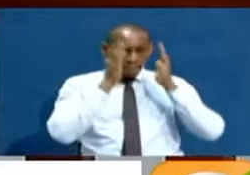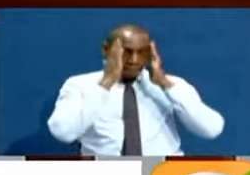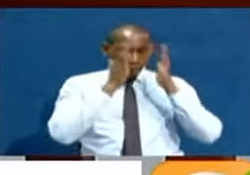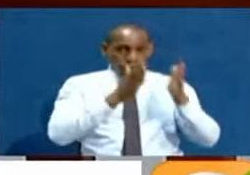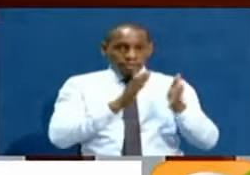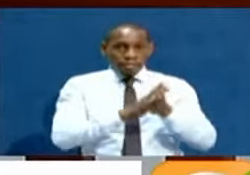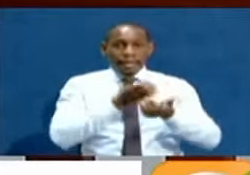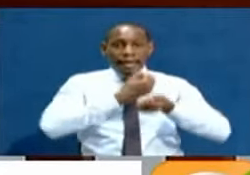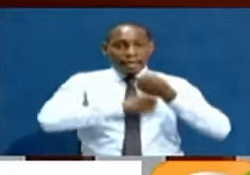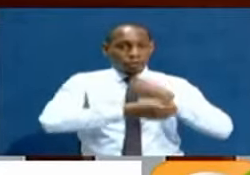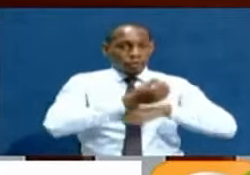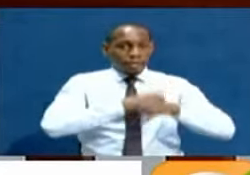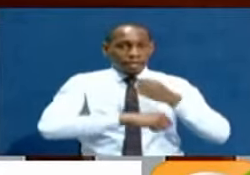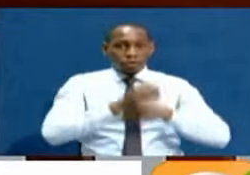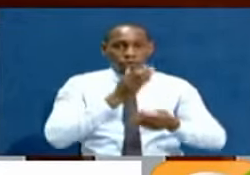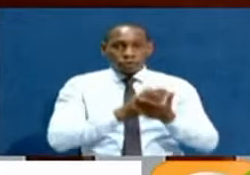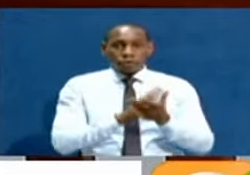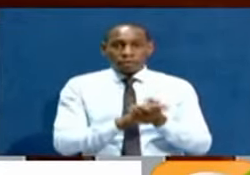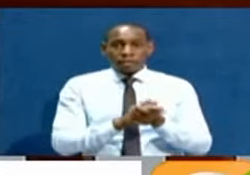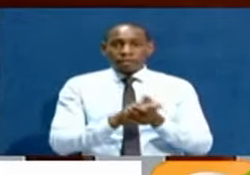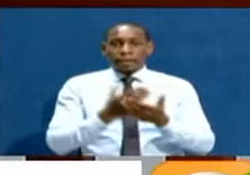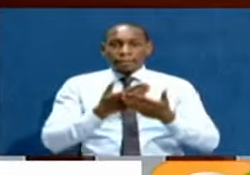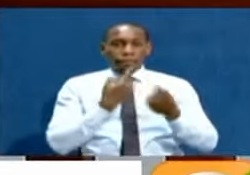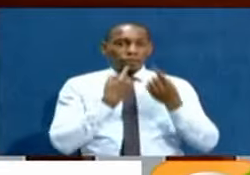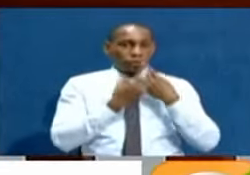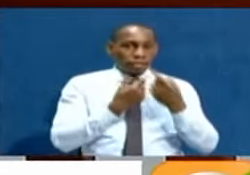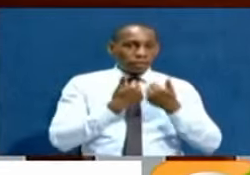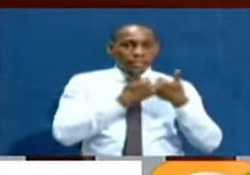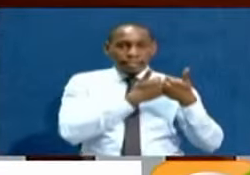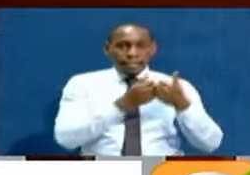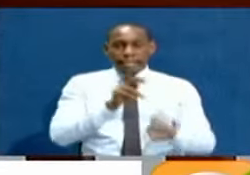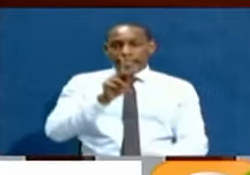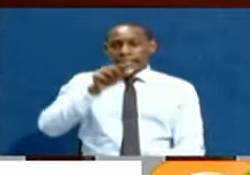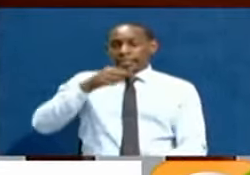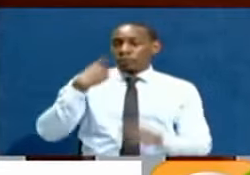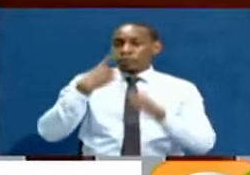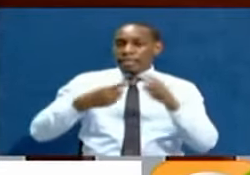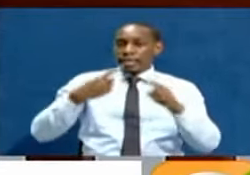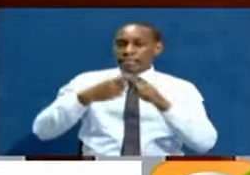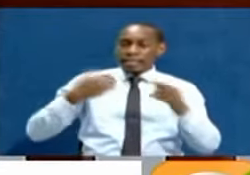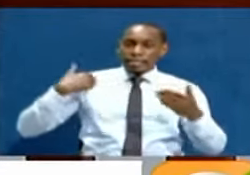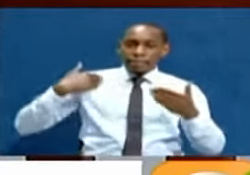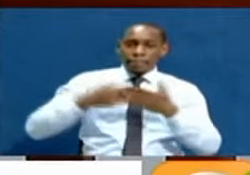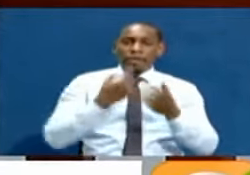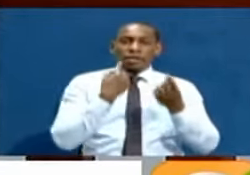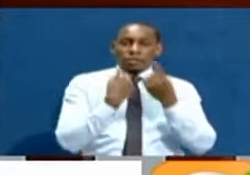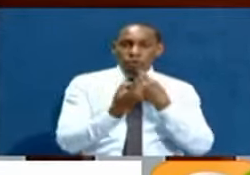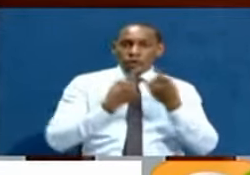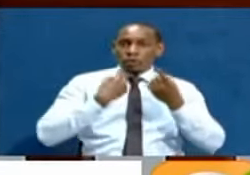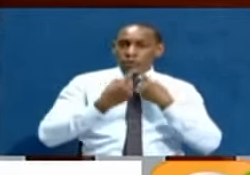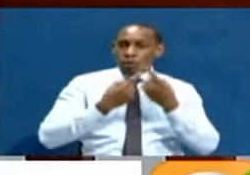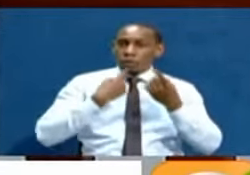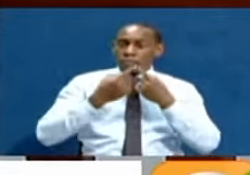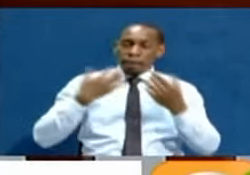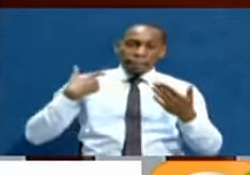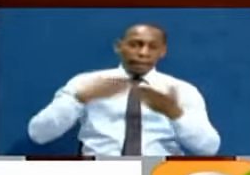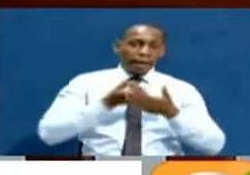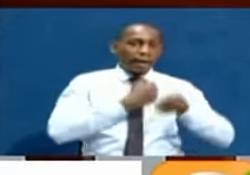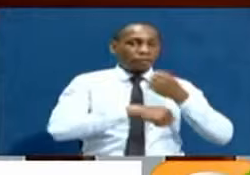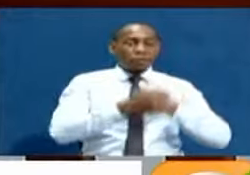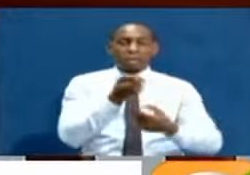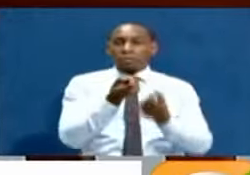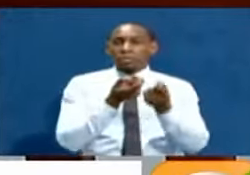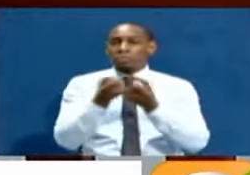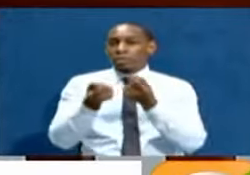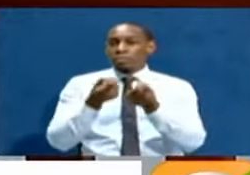it needs action. You know, we've been talking about this challenge of Kenya Airways for many years, and we talk and we talk and we do little things and we